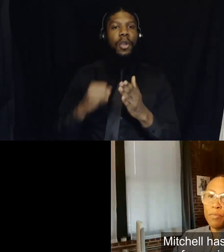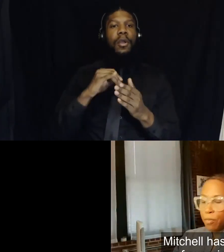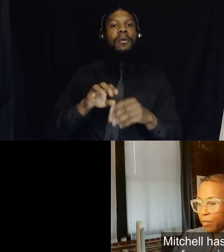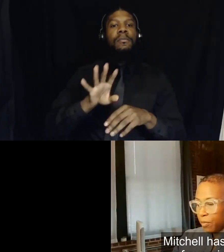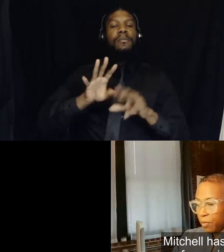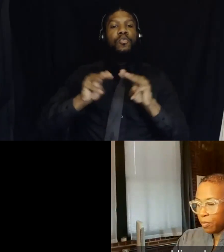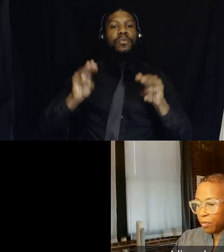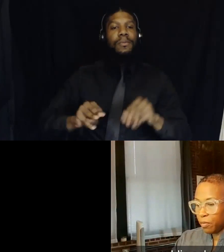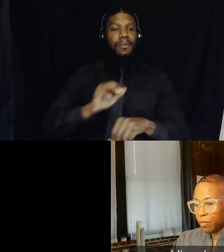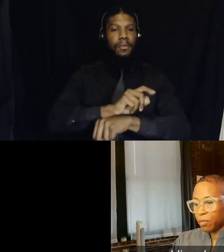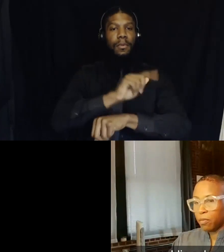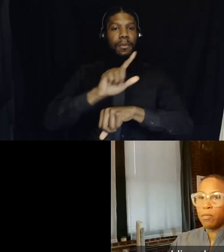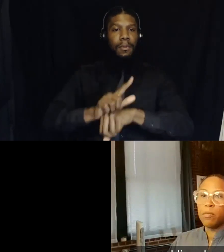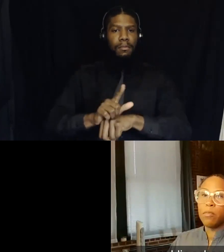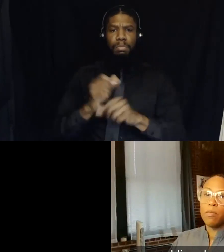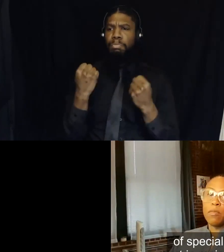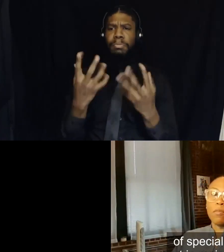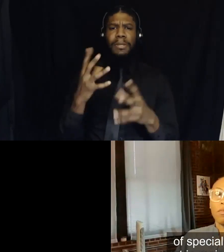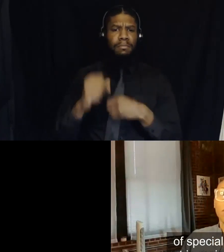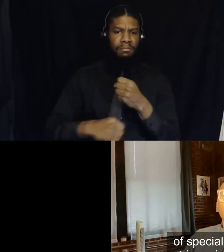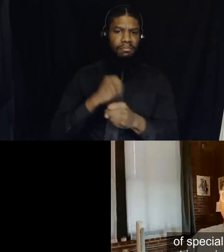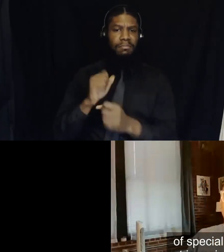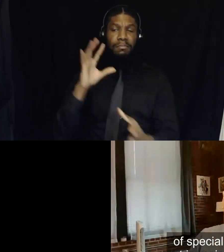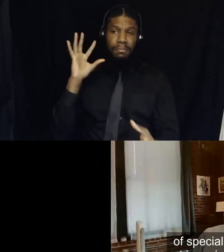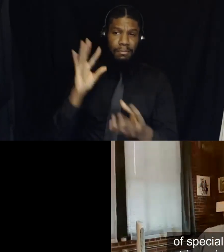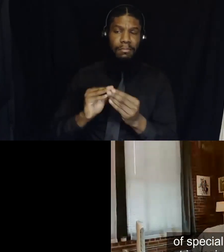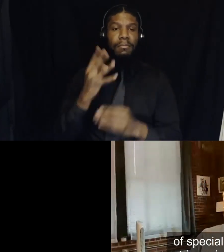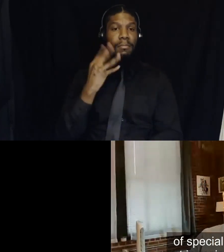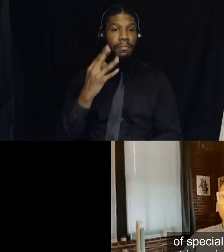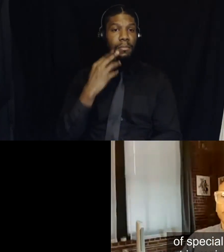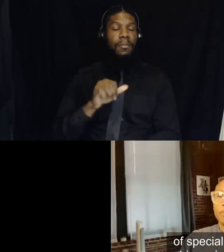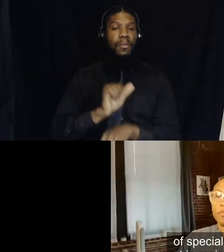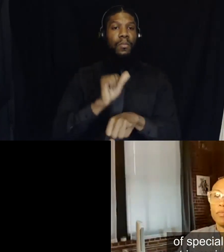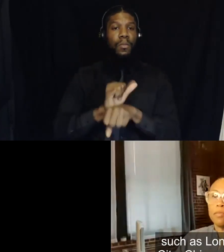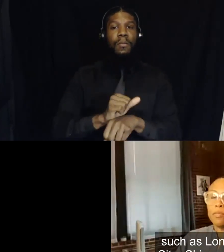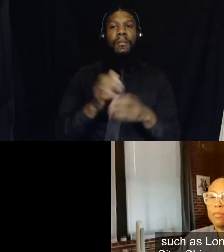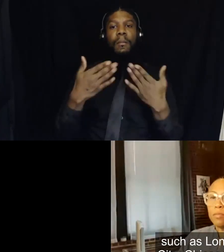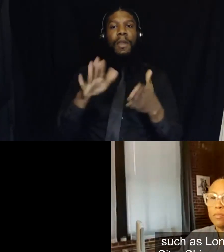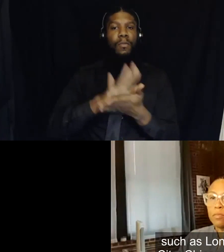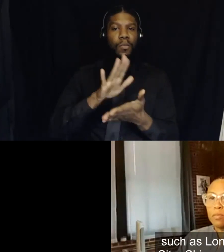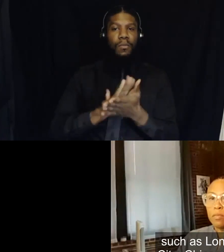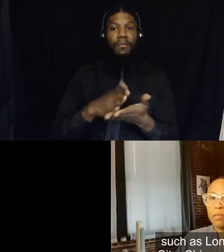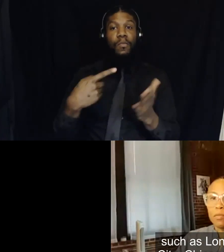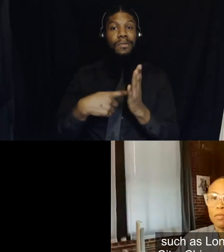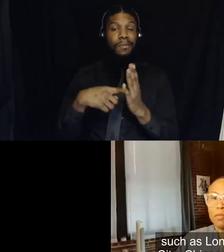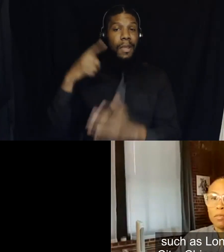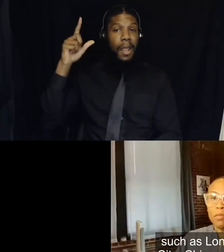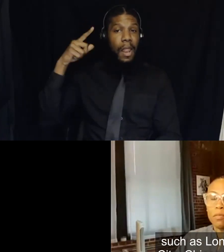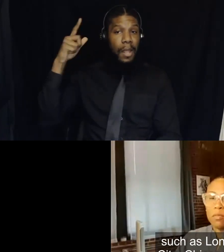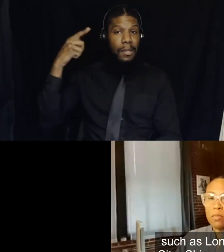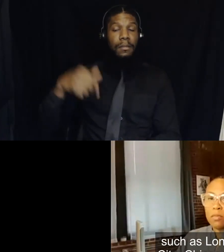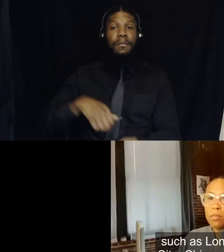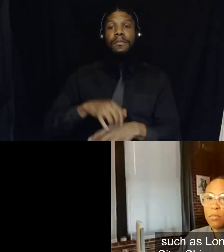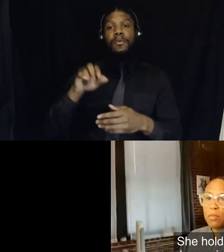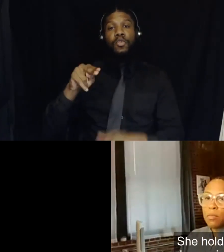years of experience working as a public school teacher in the fields of special education and art in major urban cities such as London, New York City, Chicago, and